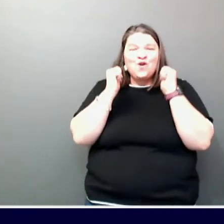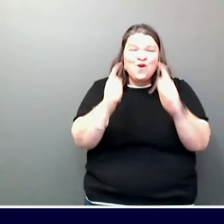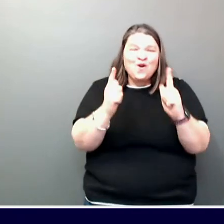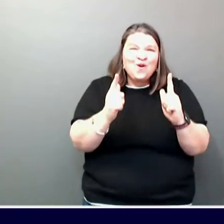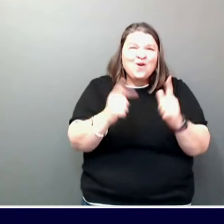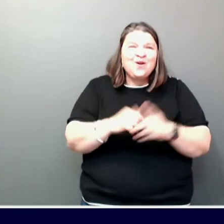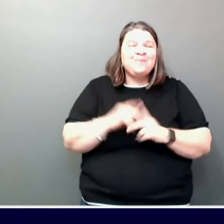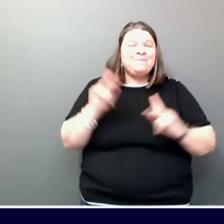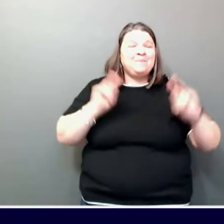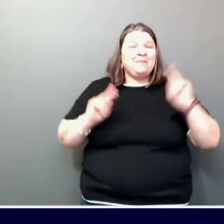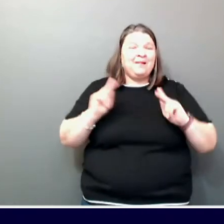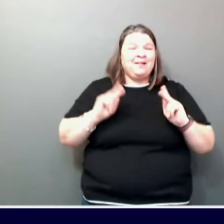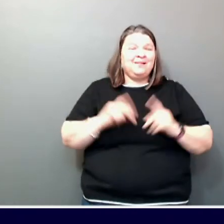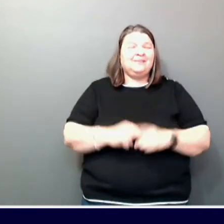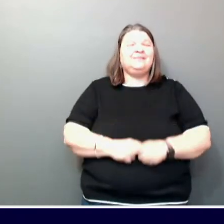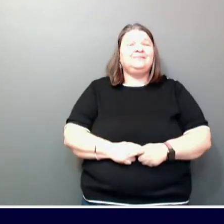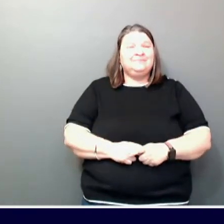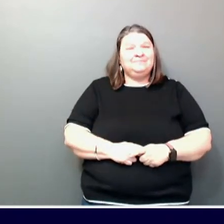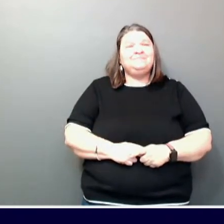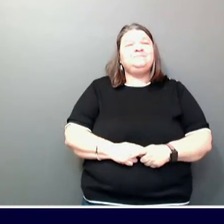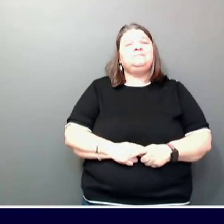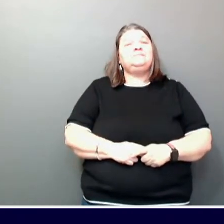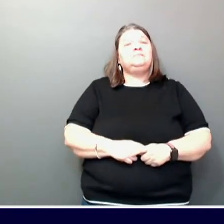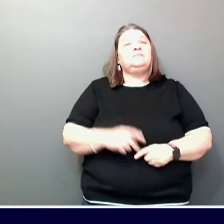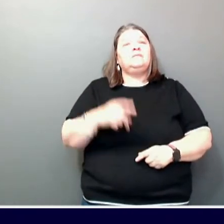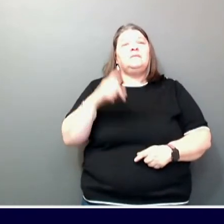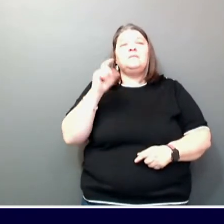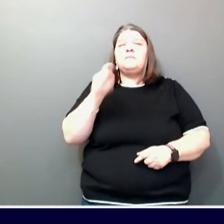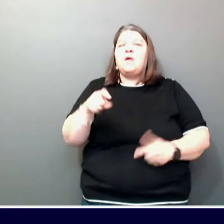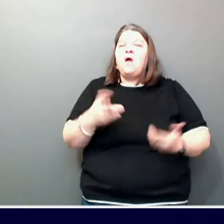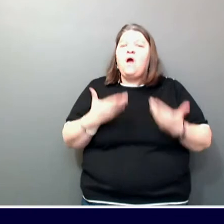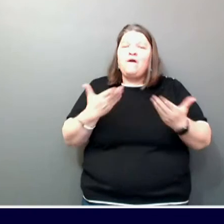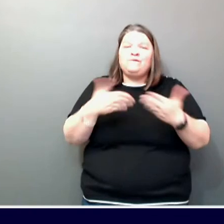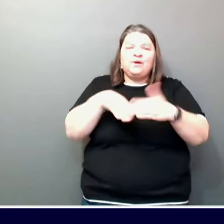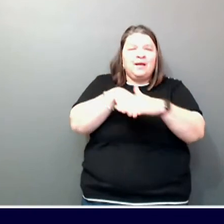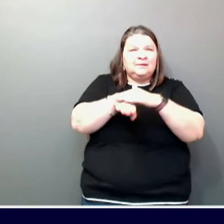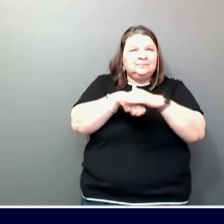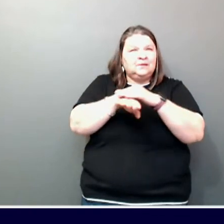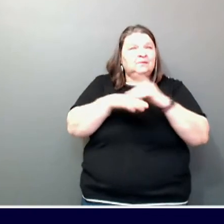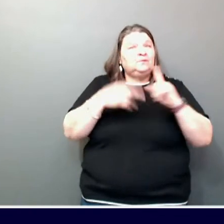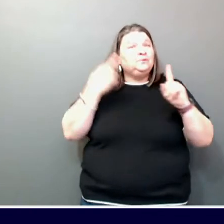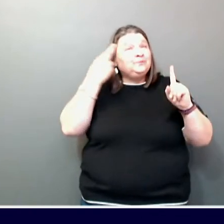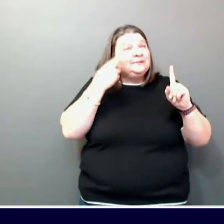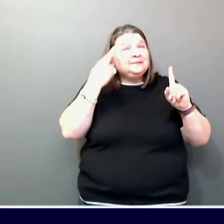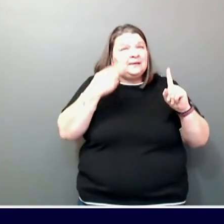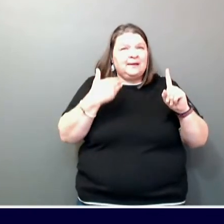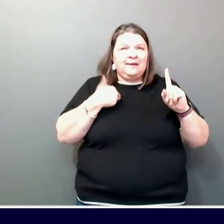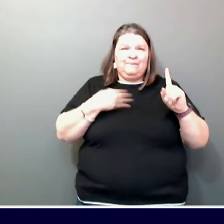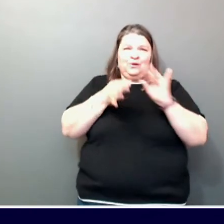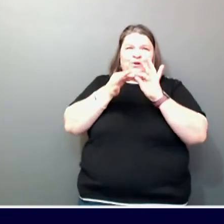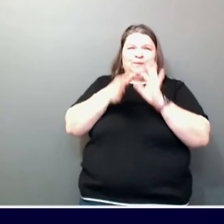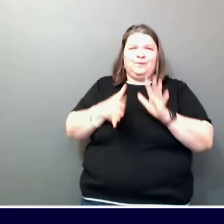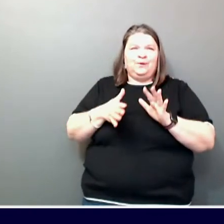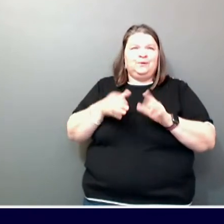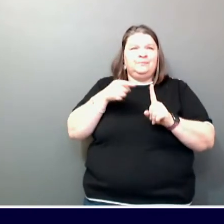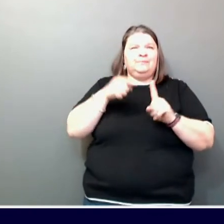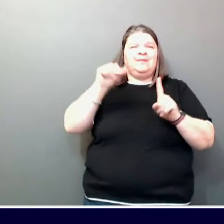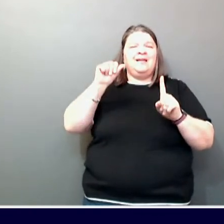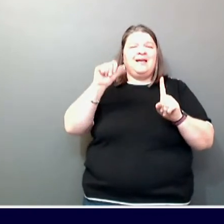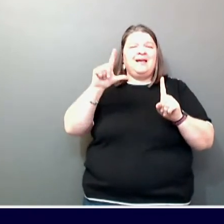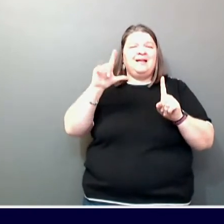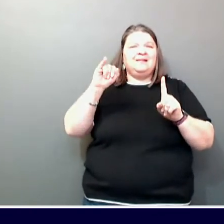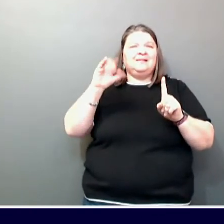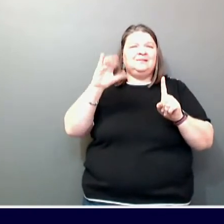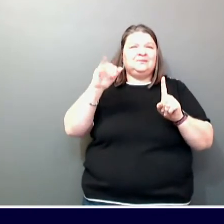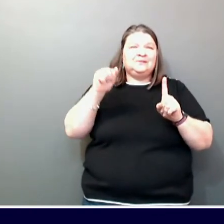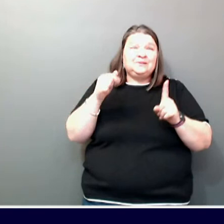be able to offer that access were it not for our interpreter colleagues. Alicia, whom is somewhat newer to our